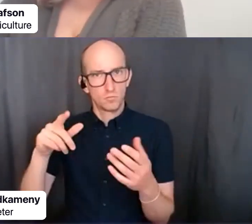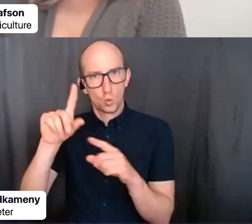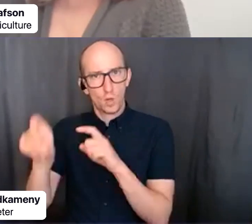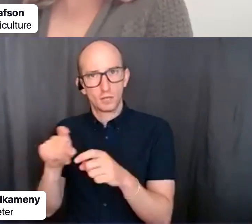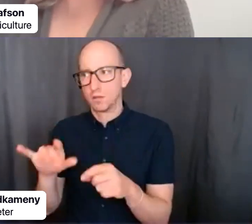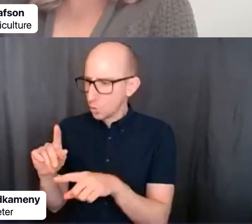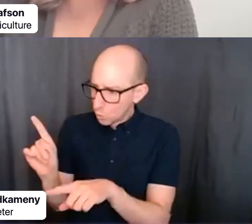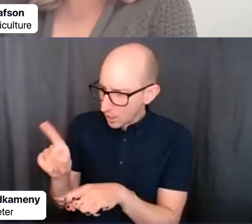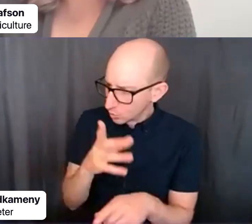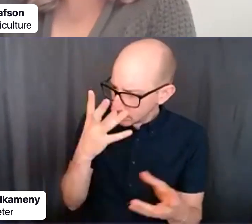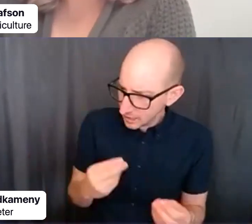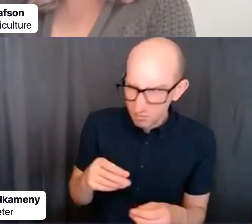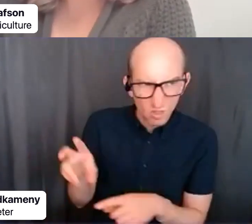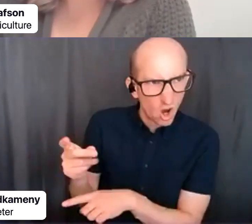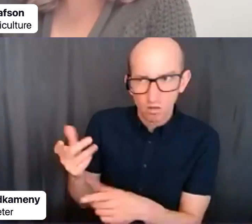Where is it going to be